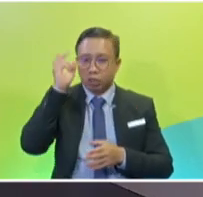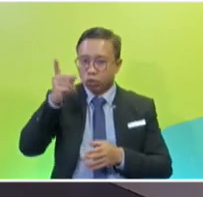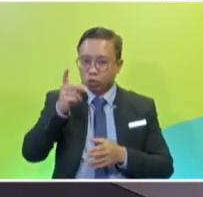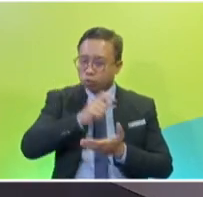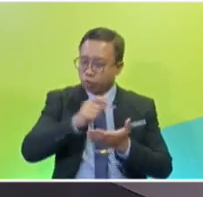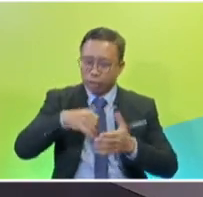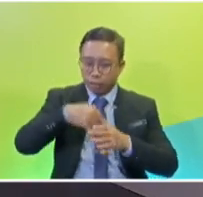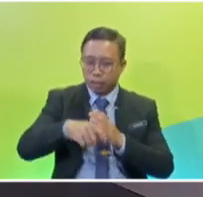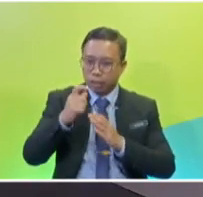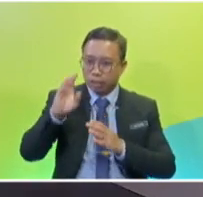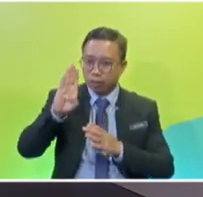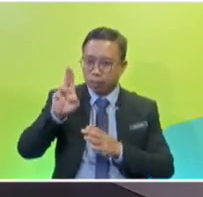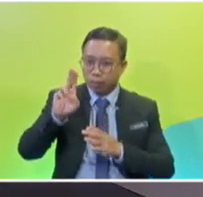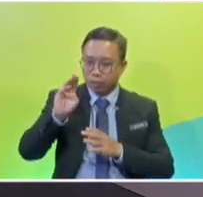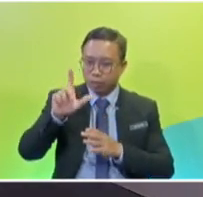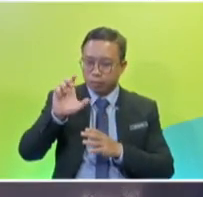bubble. Okay, DAD.